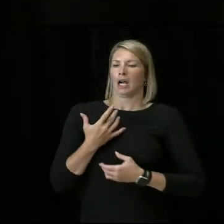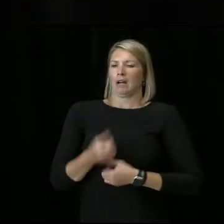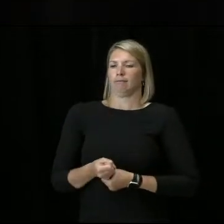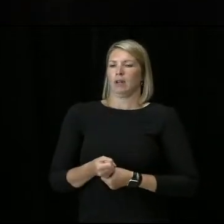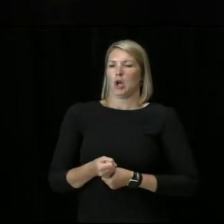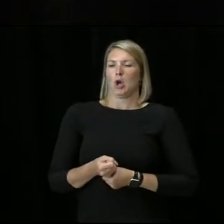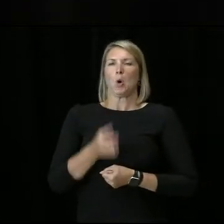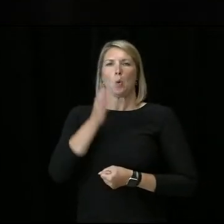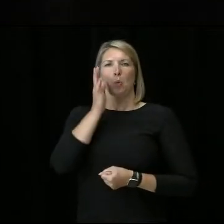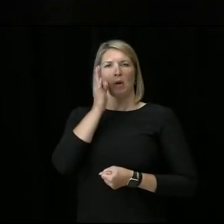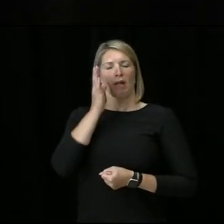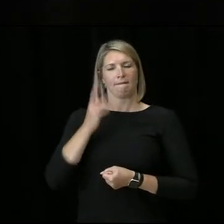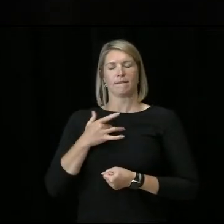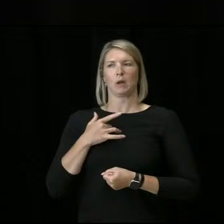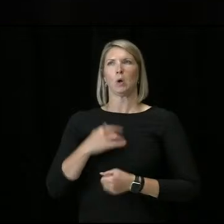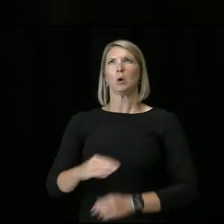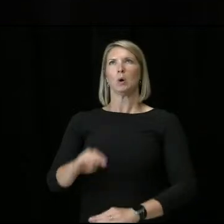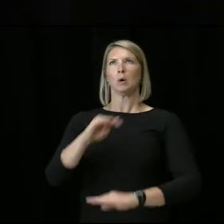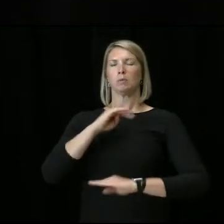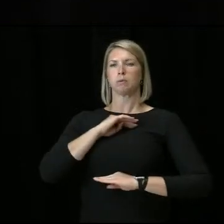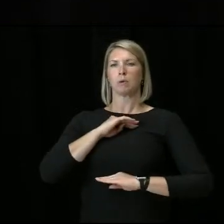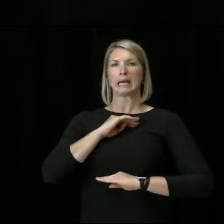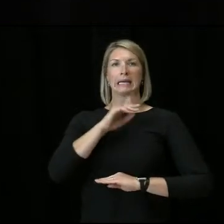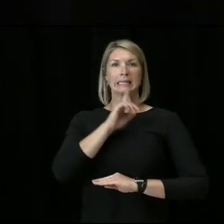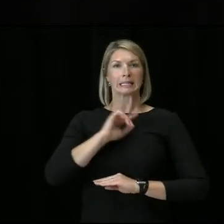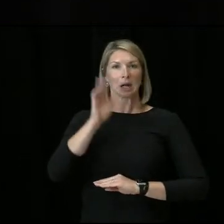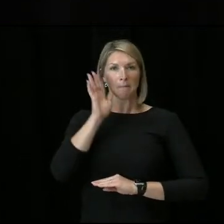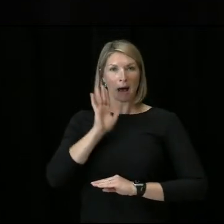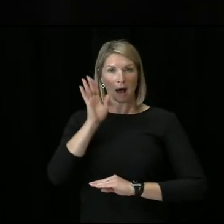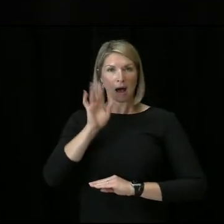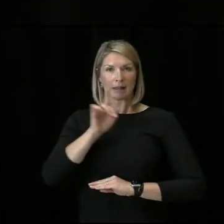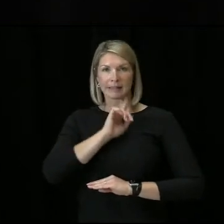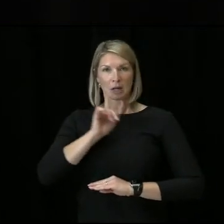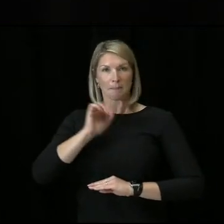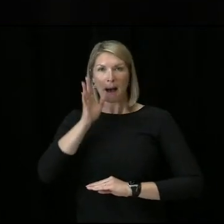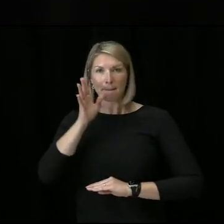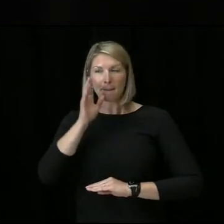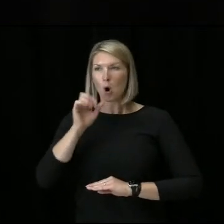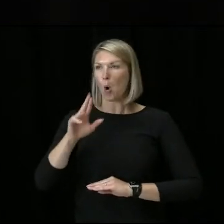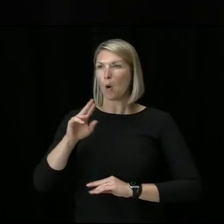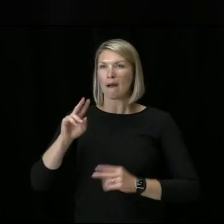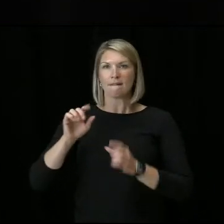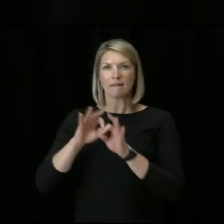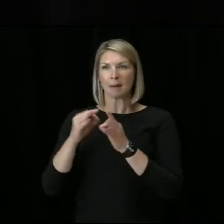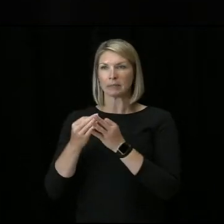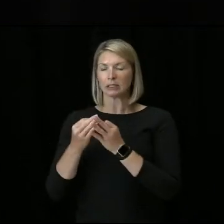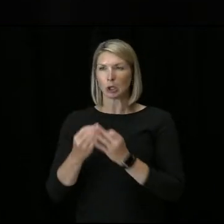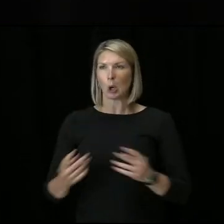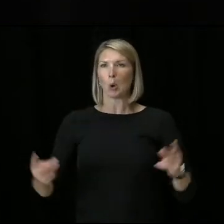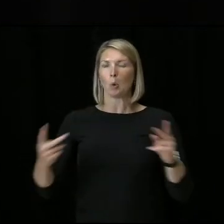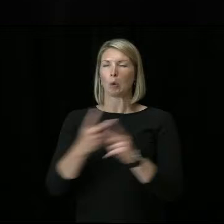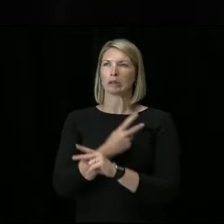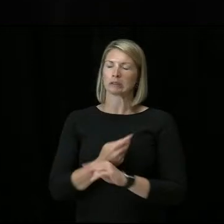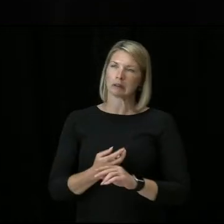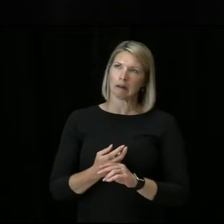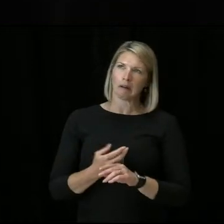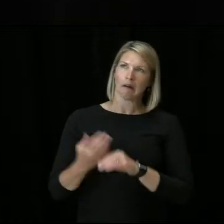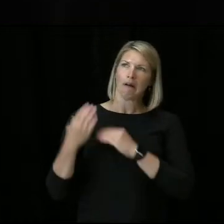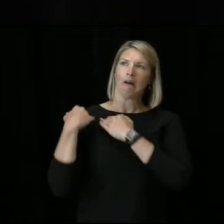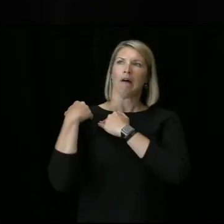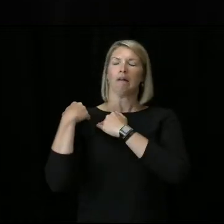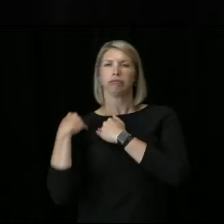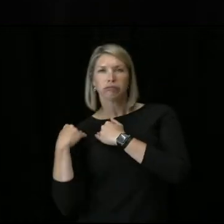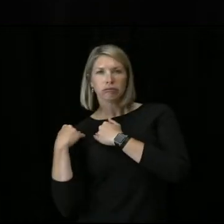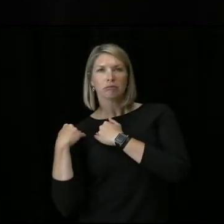single mom, that pensioner, to know that not only will your rates not double, we will not hit the point at